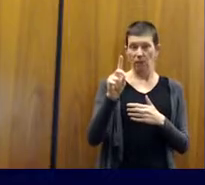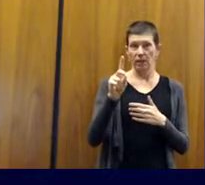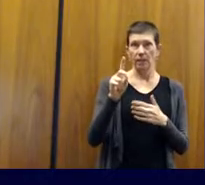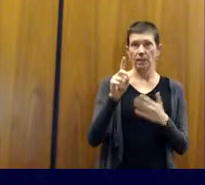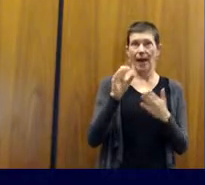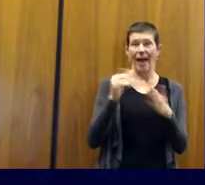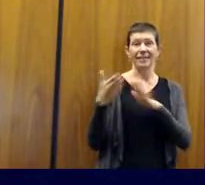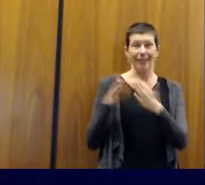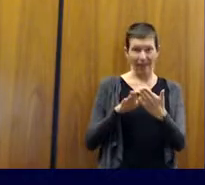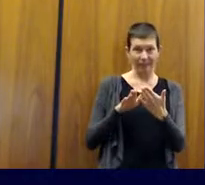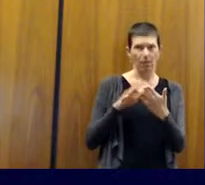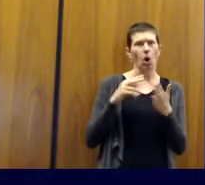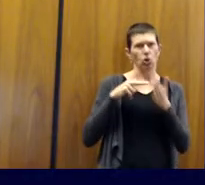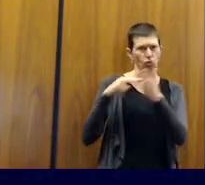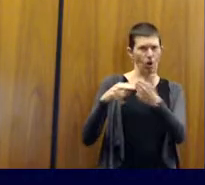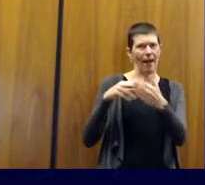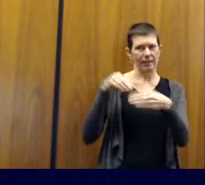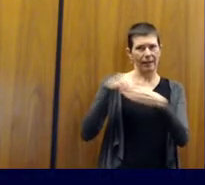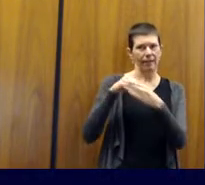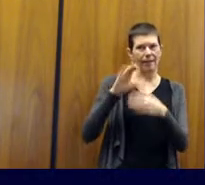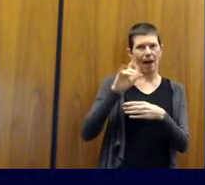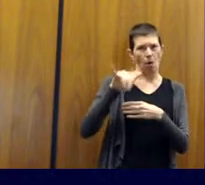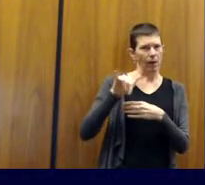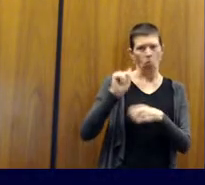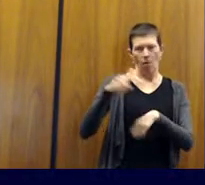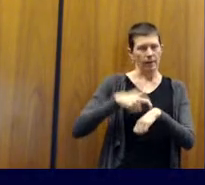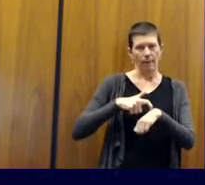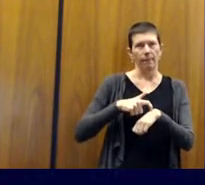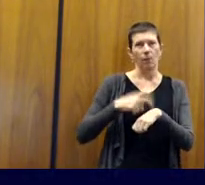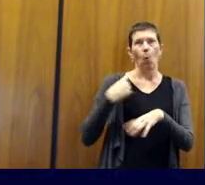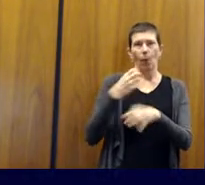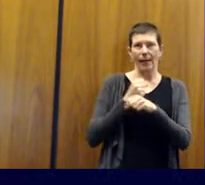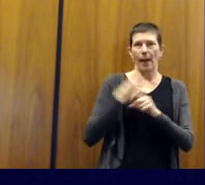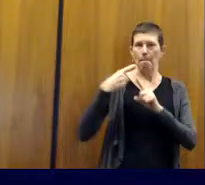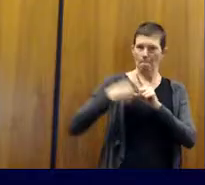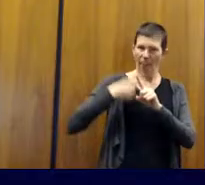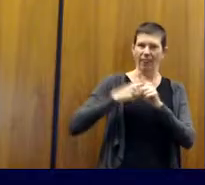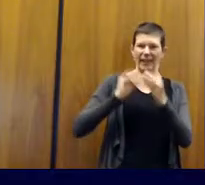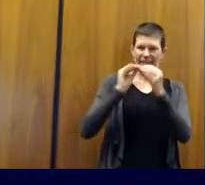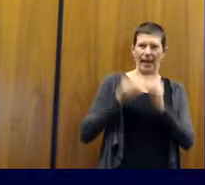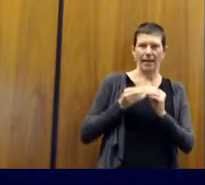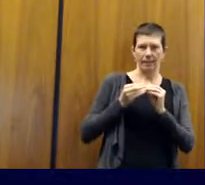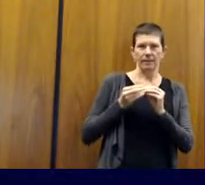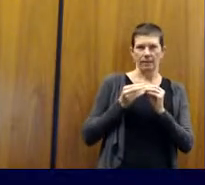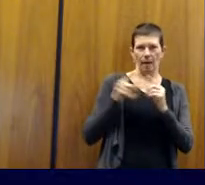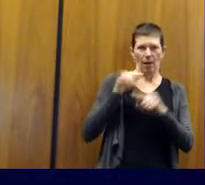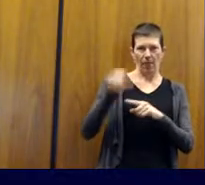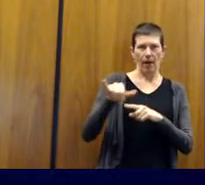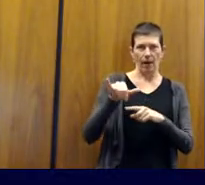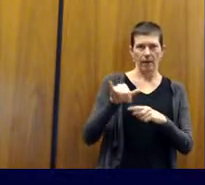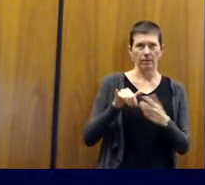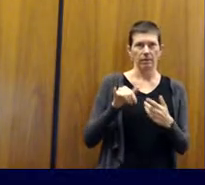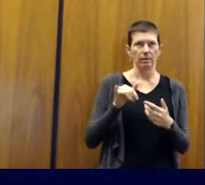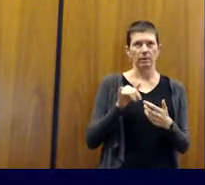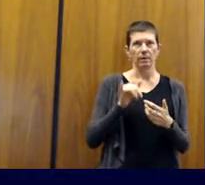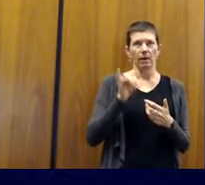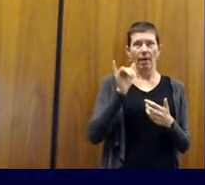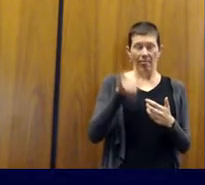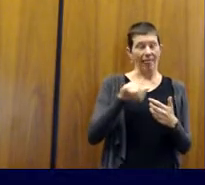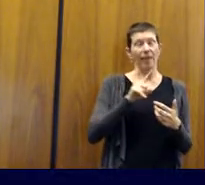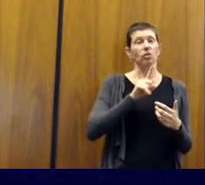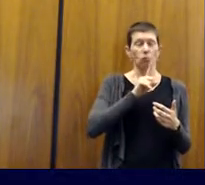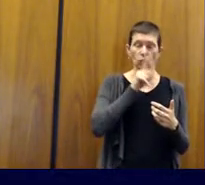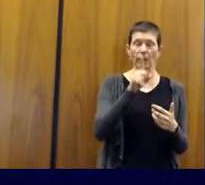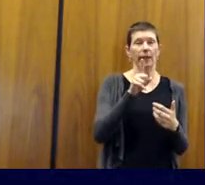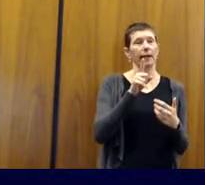are tracked through the county all the time, and we get monthly stats on that. And that is a viable way